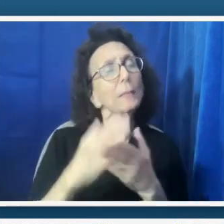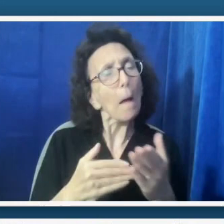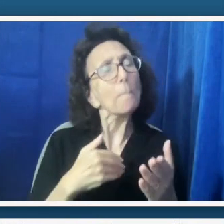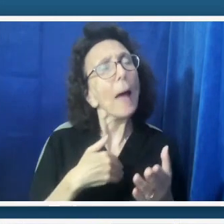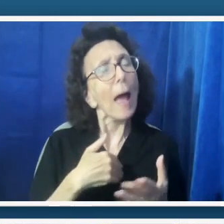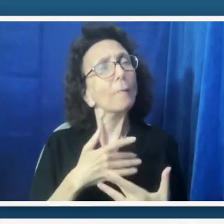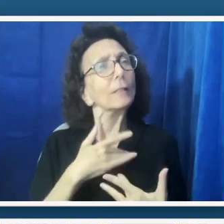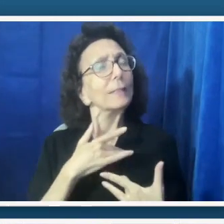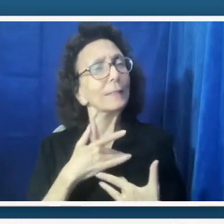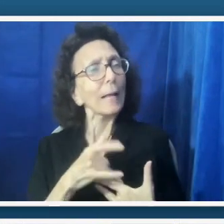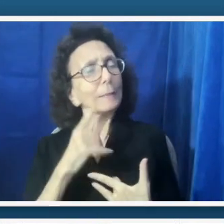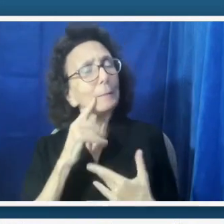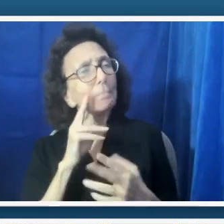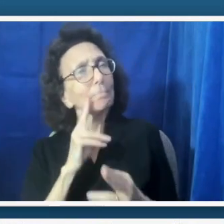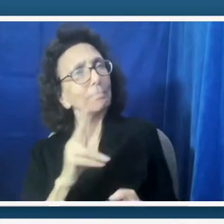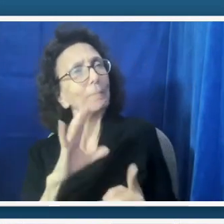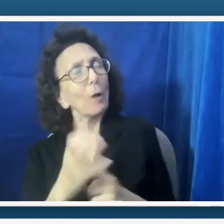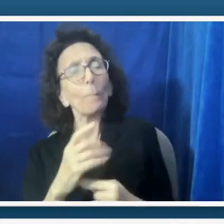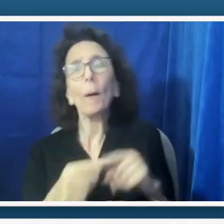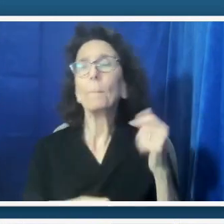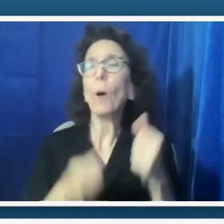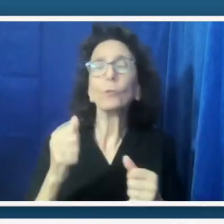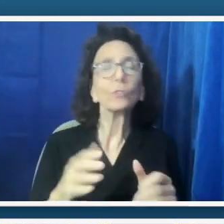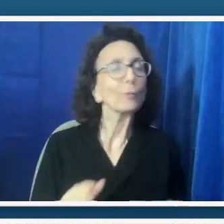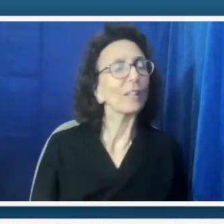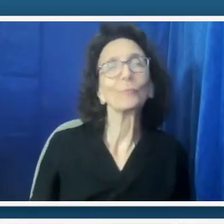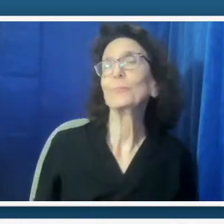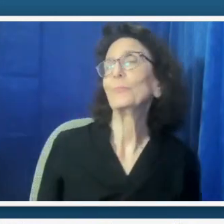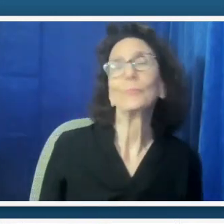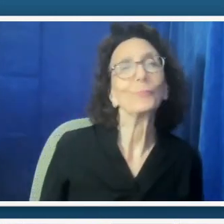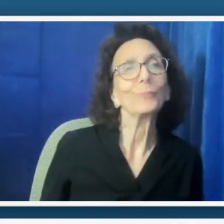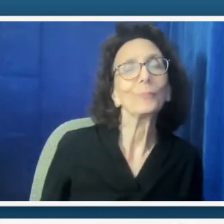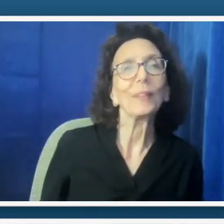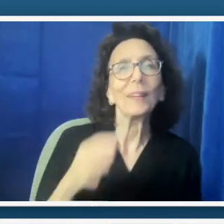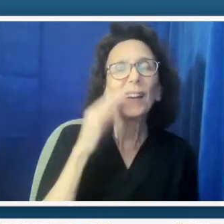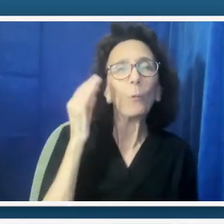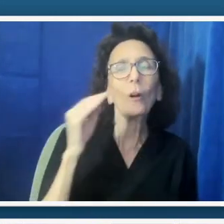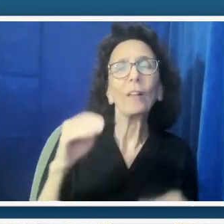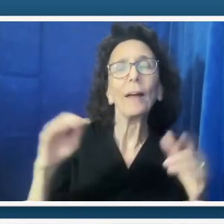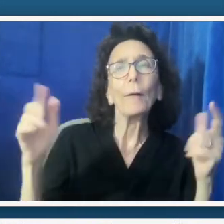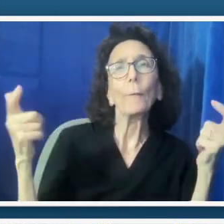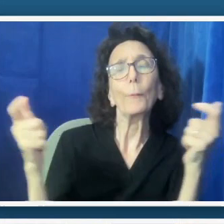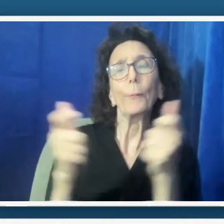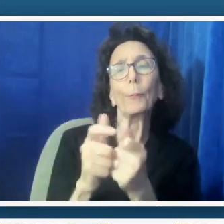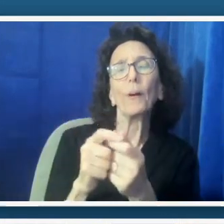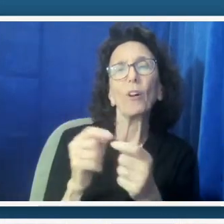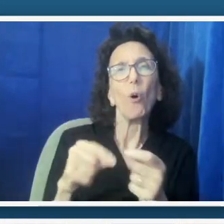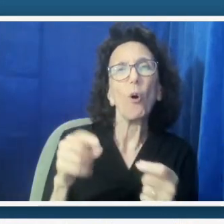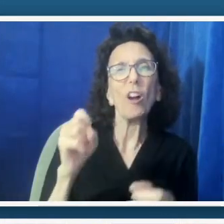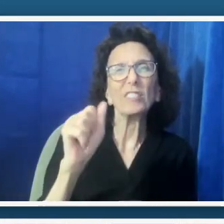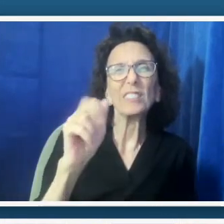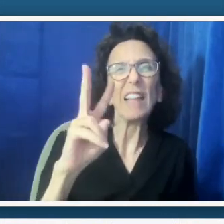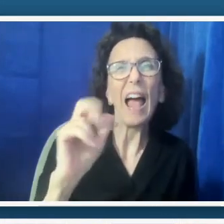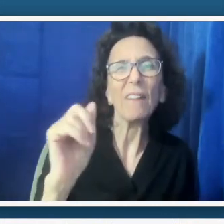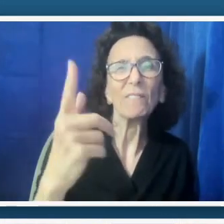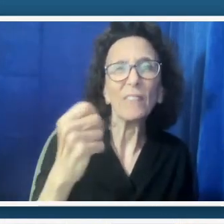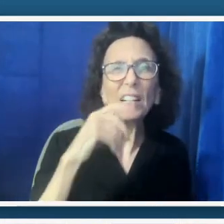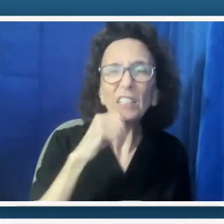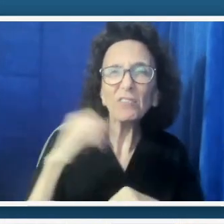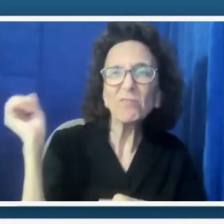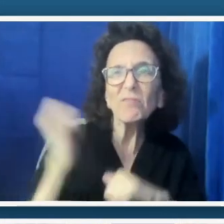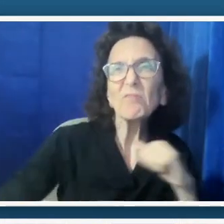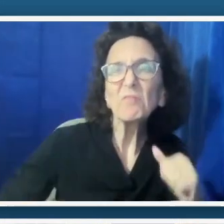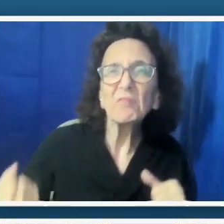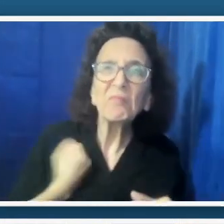most were stereotypical and showed Native Americans as a vanishing race, or as noble savages, or as violent.